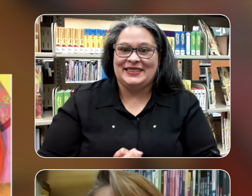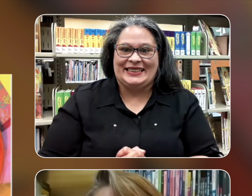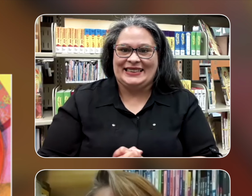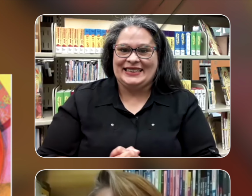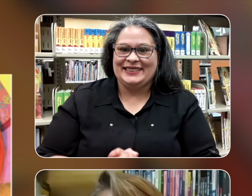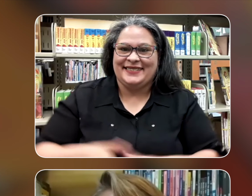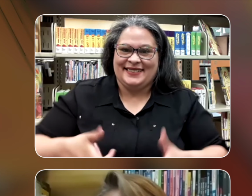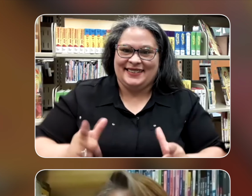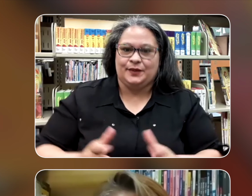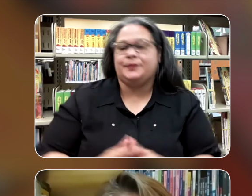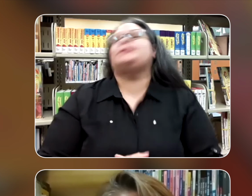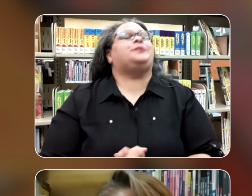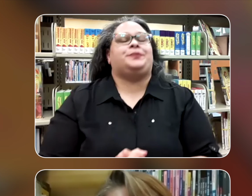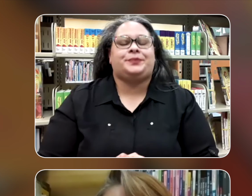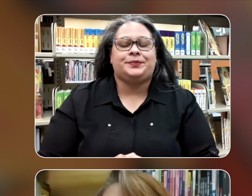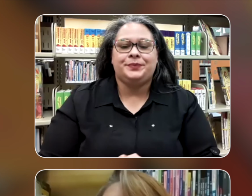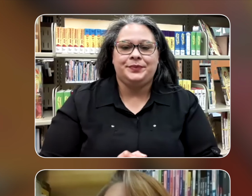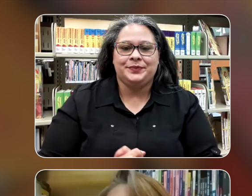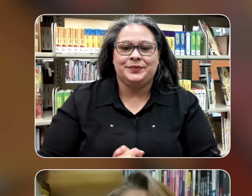Let's begin.